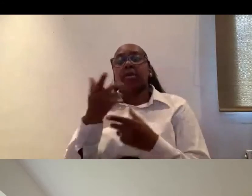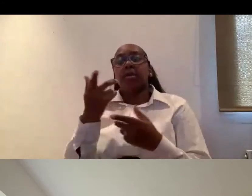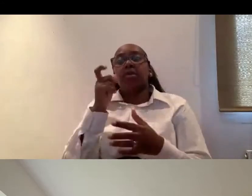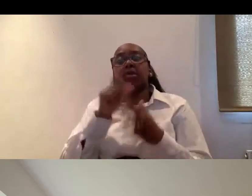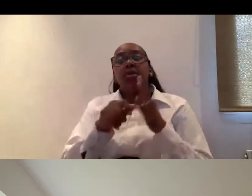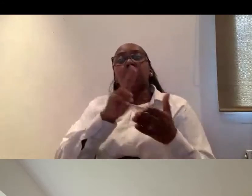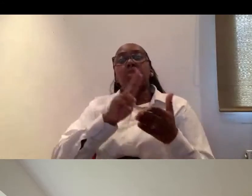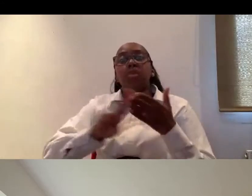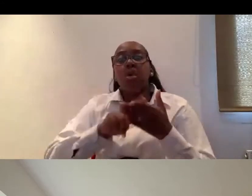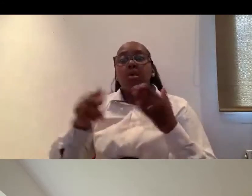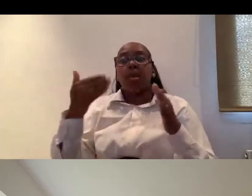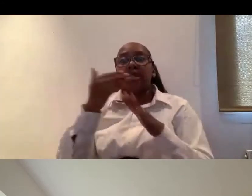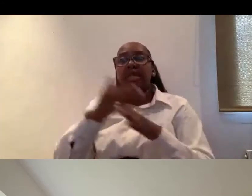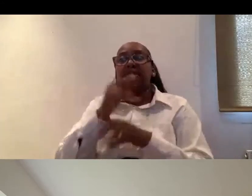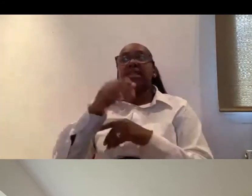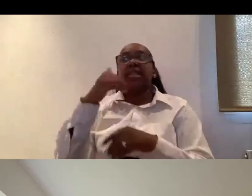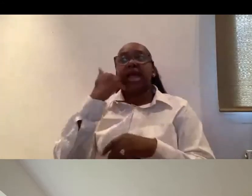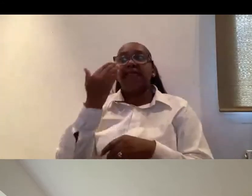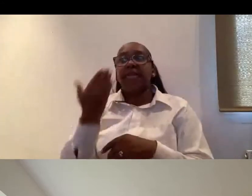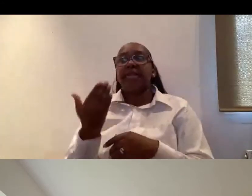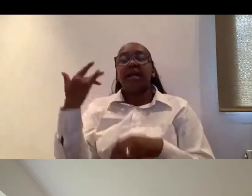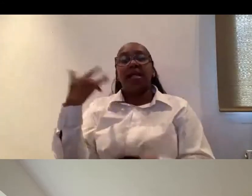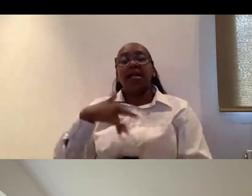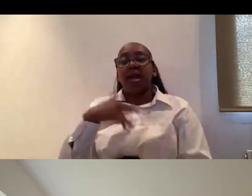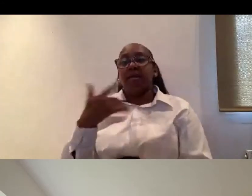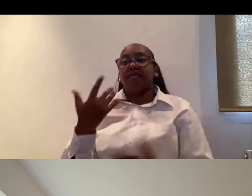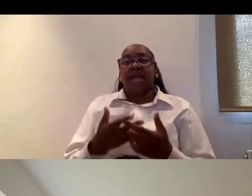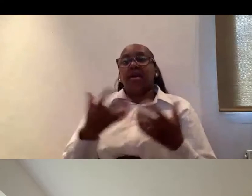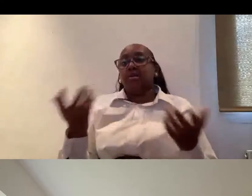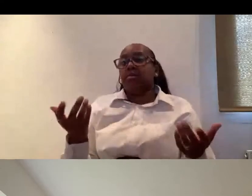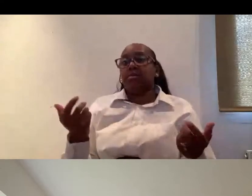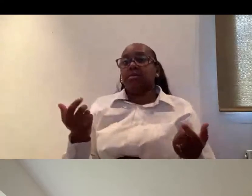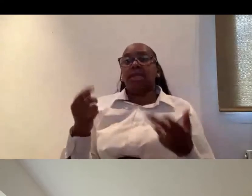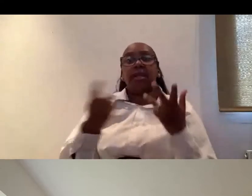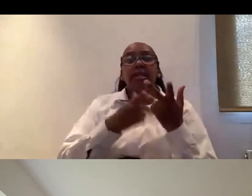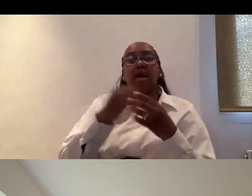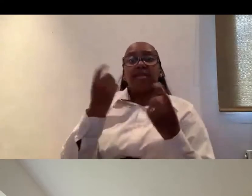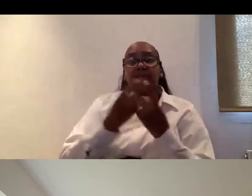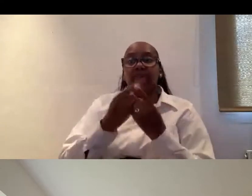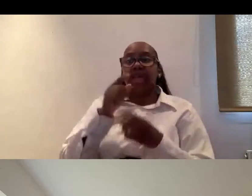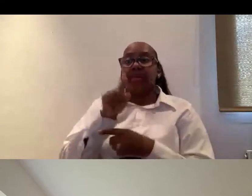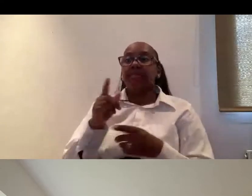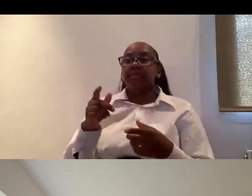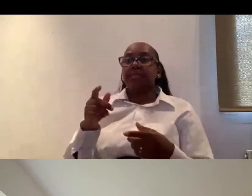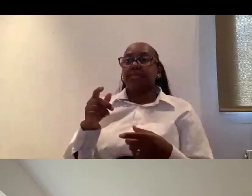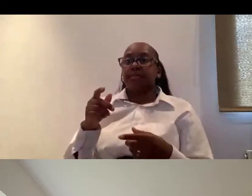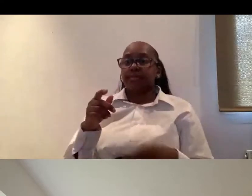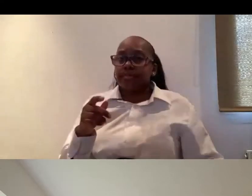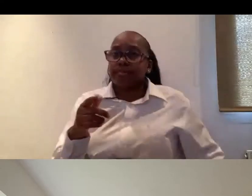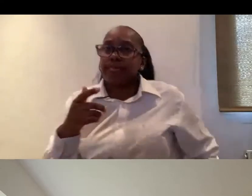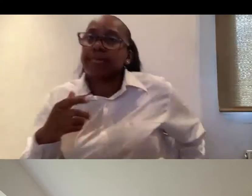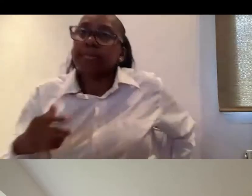normal activities of daily life at the moment. And then the other thing that's probably, I guess,